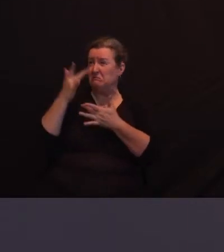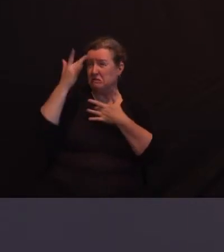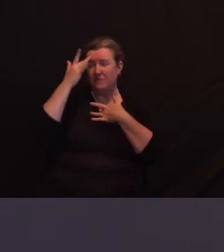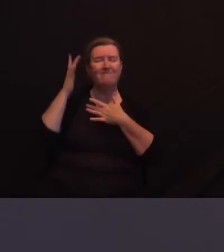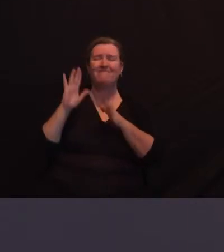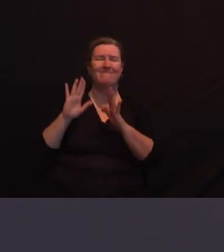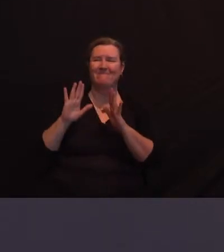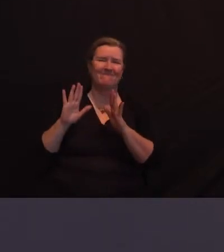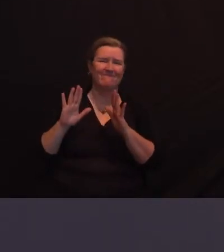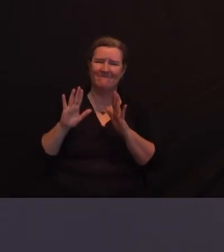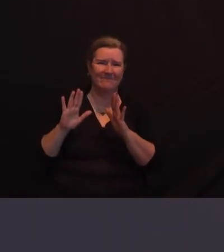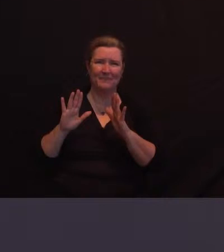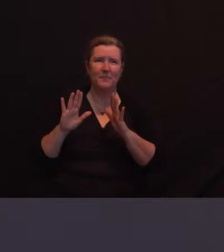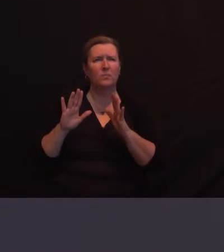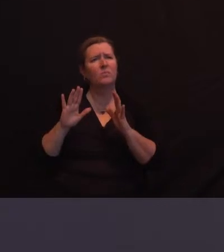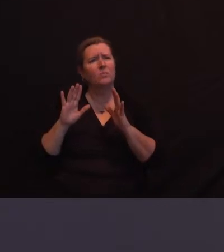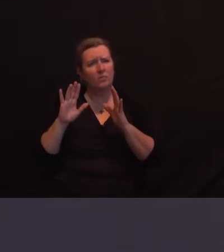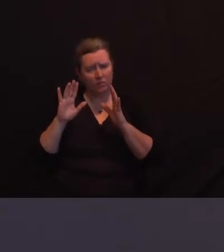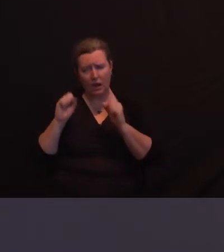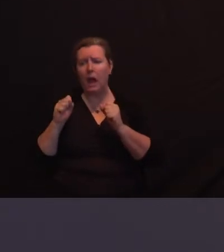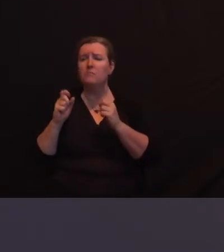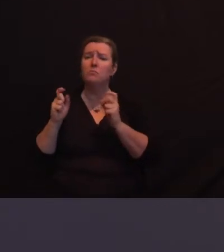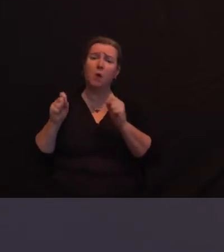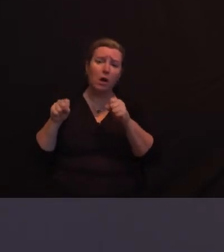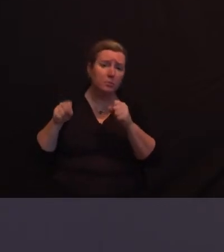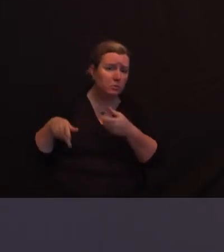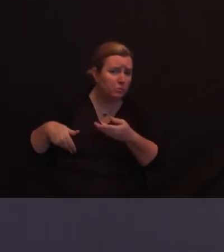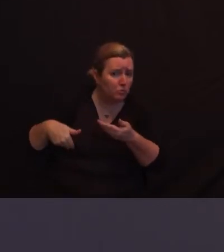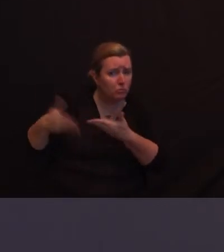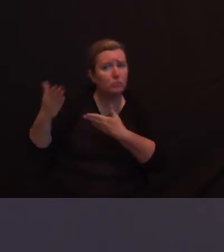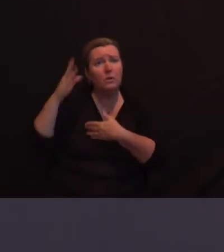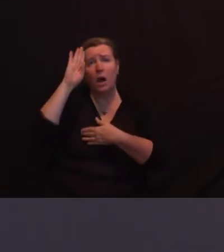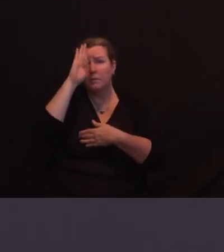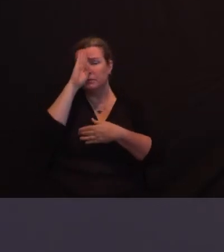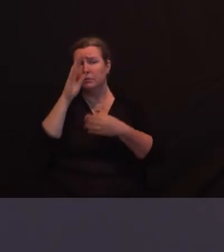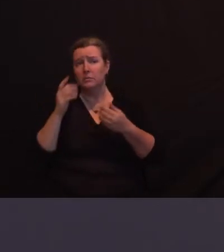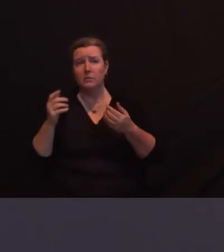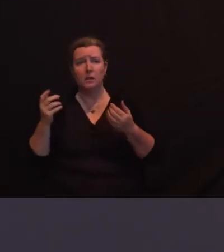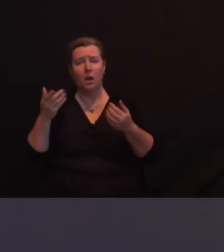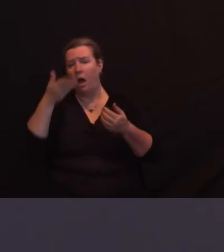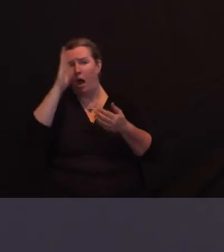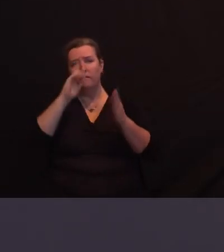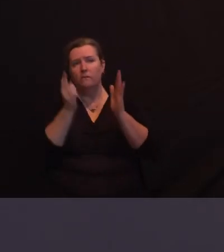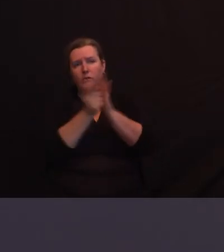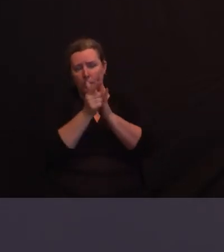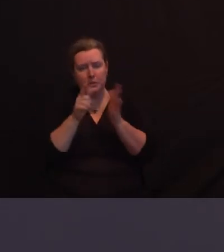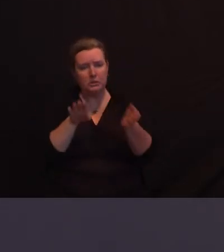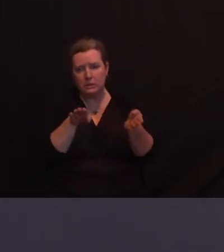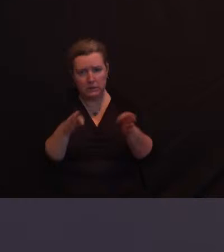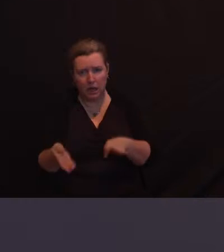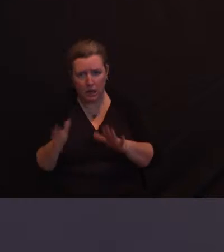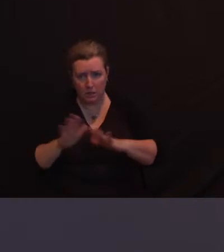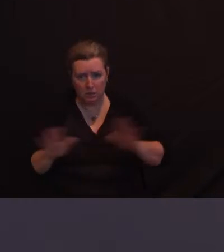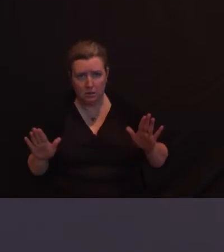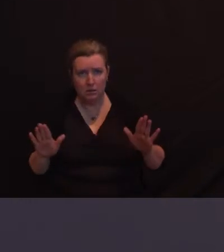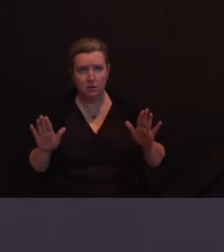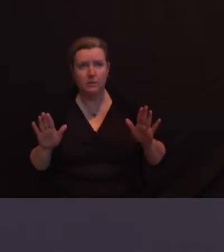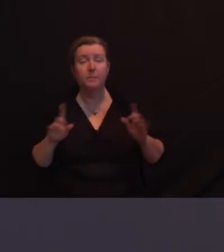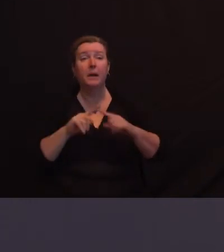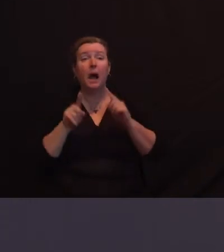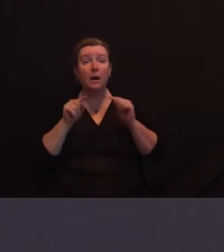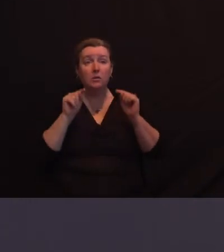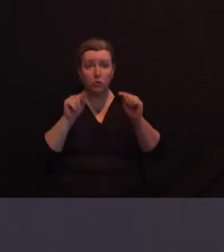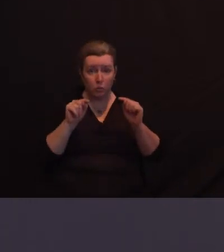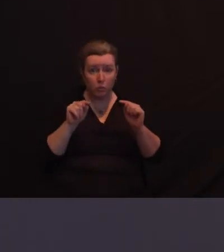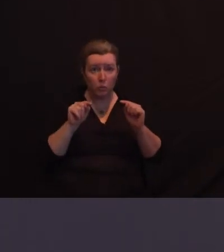get hospitalized, but very rare. And even rarer instances, God forbid, you could lose your life. But you are far, far more